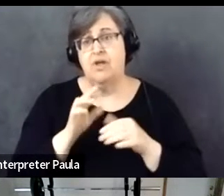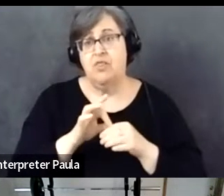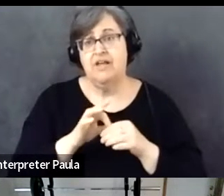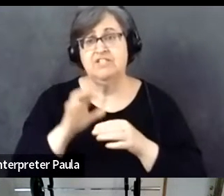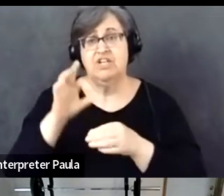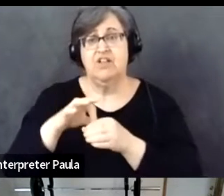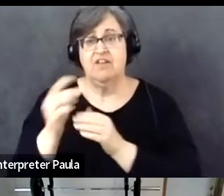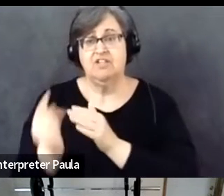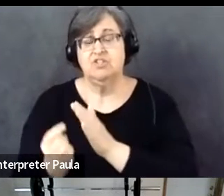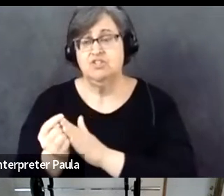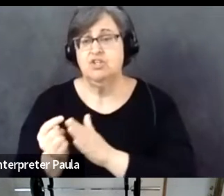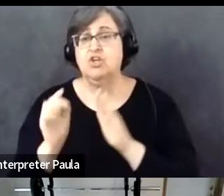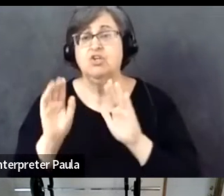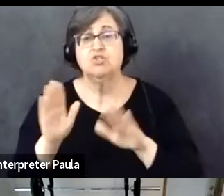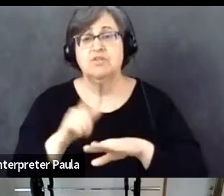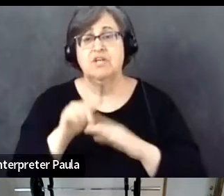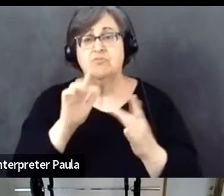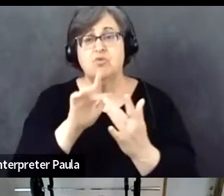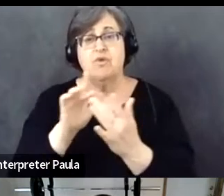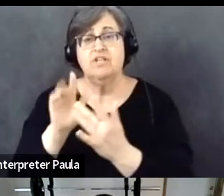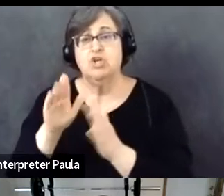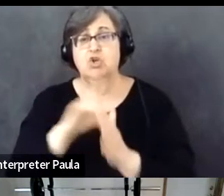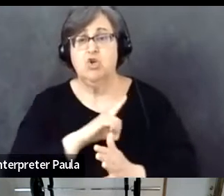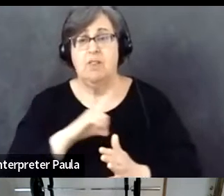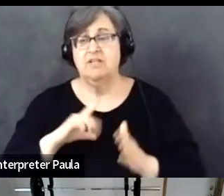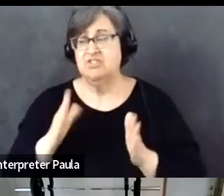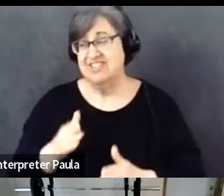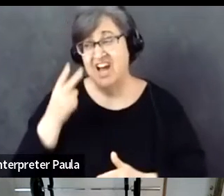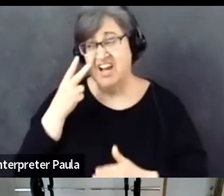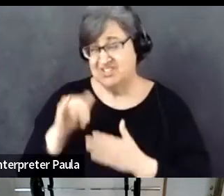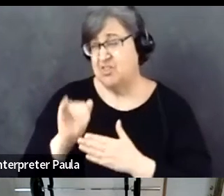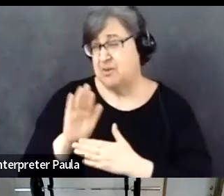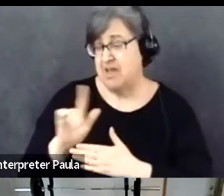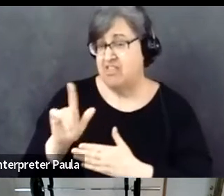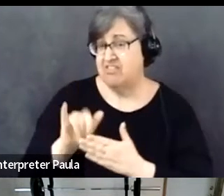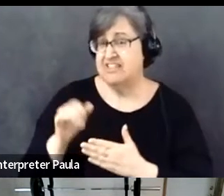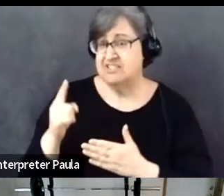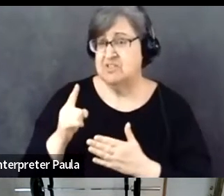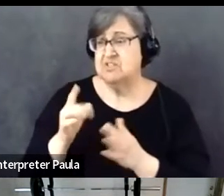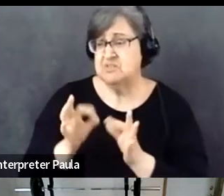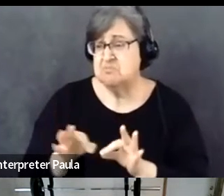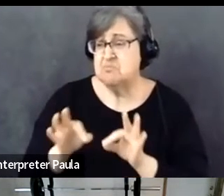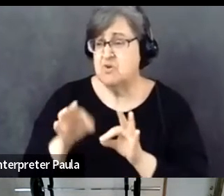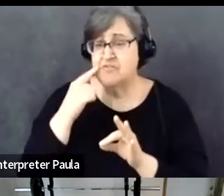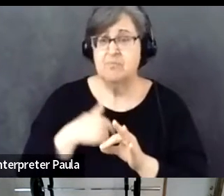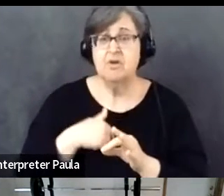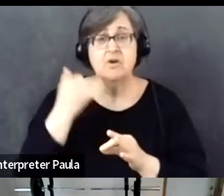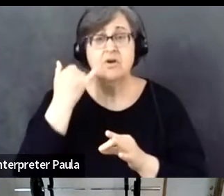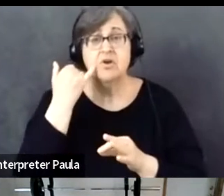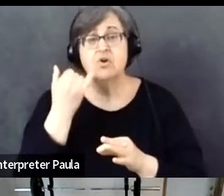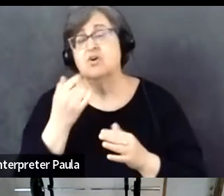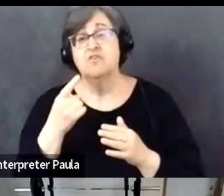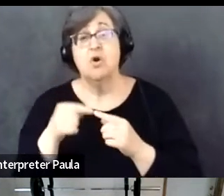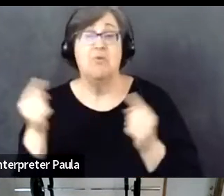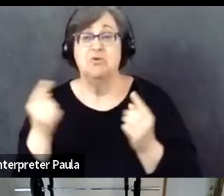A great chance to reach out to your own legislator and say, hey, I saw this bill, this is something that means something to me. Or if you're, opposed to it too,